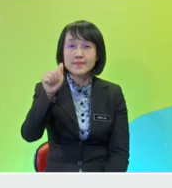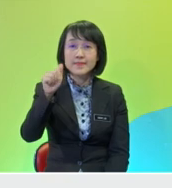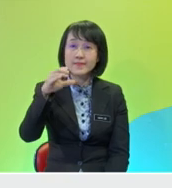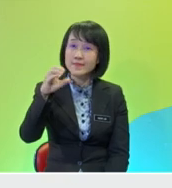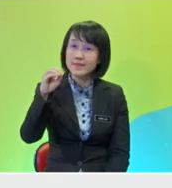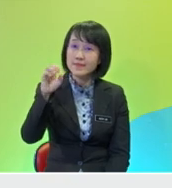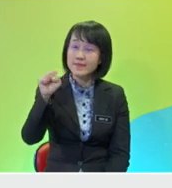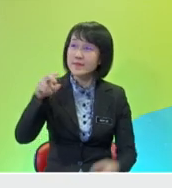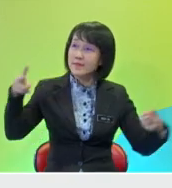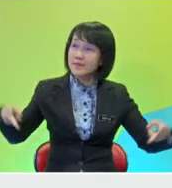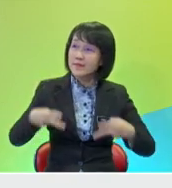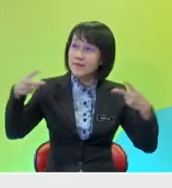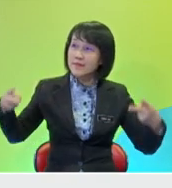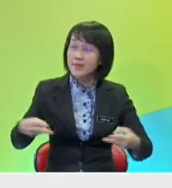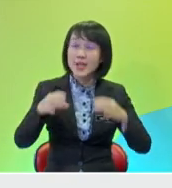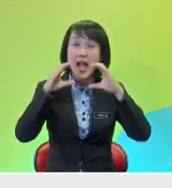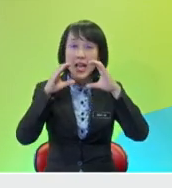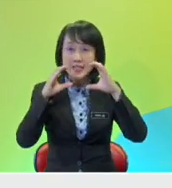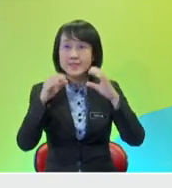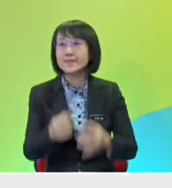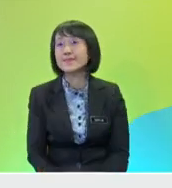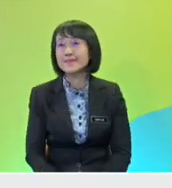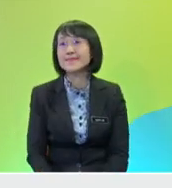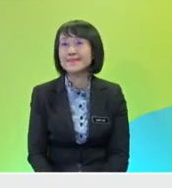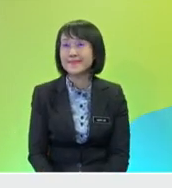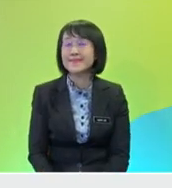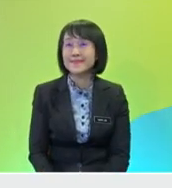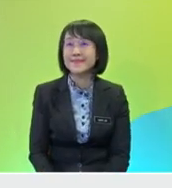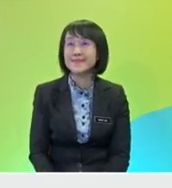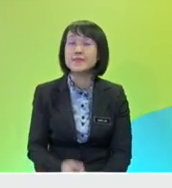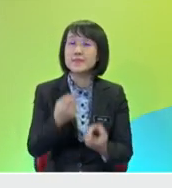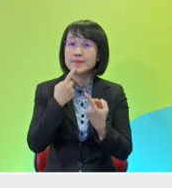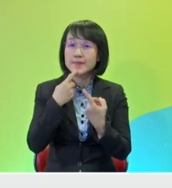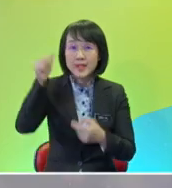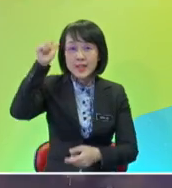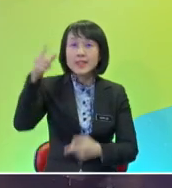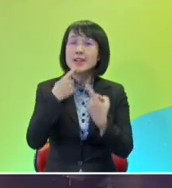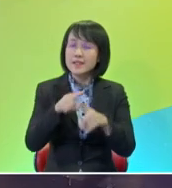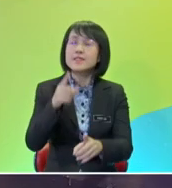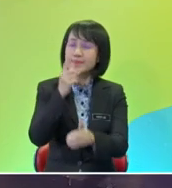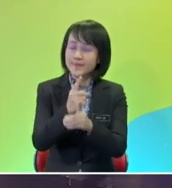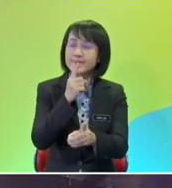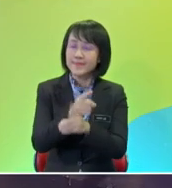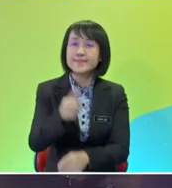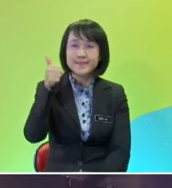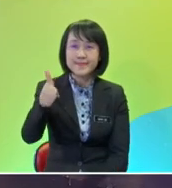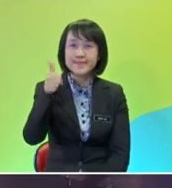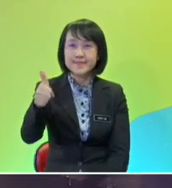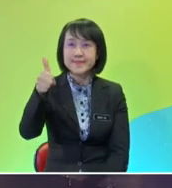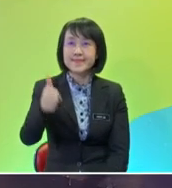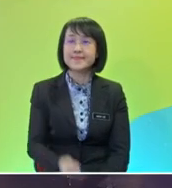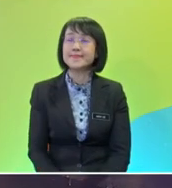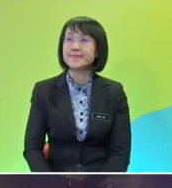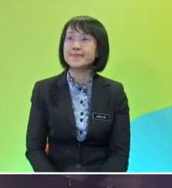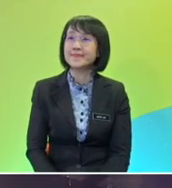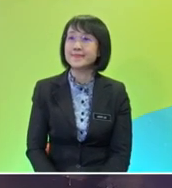tacos, salad, burgers, as well as Alex's answers. They are correct. Mm-hmm. Well done, Alex. Well done. Wow,